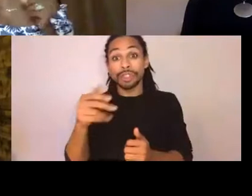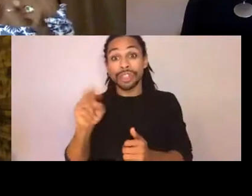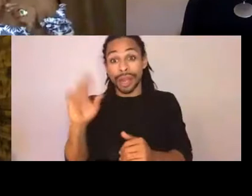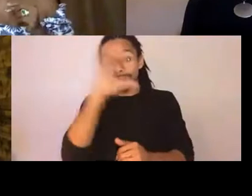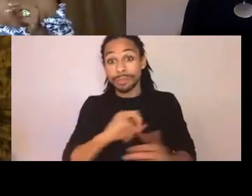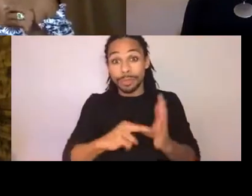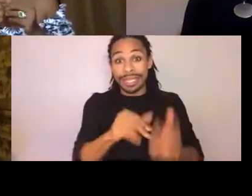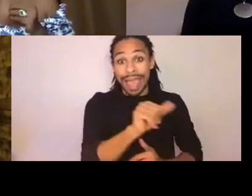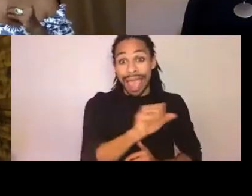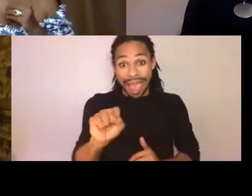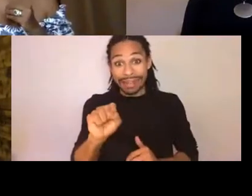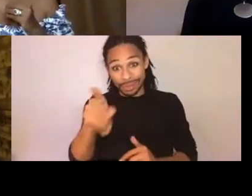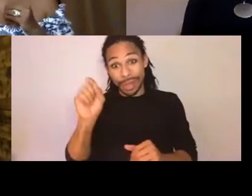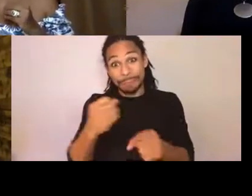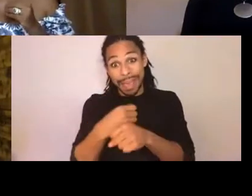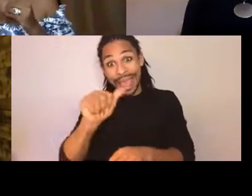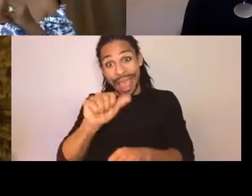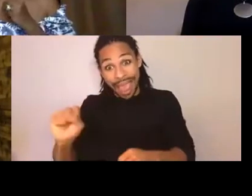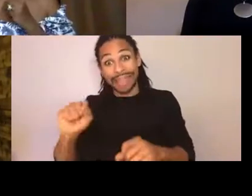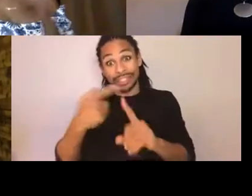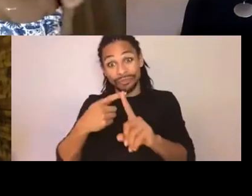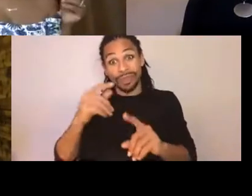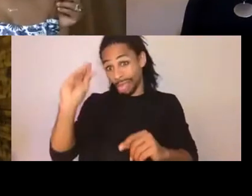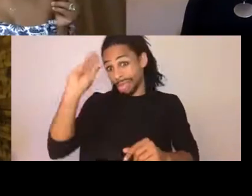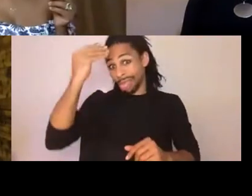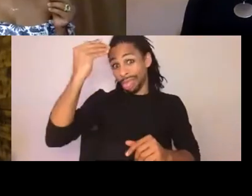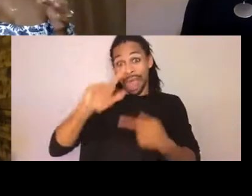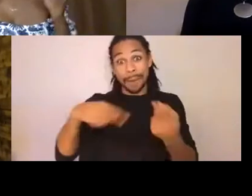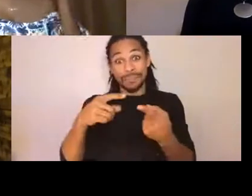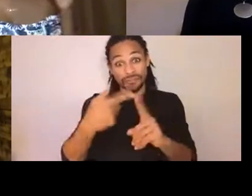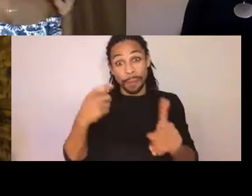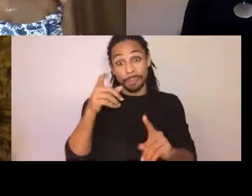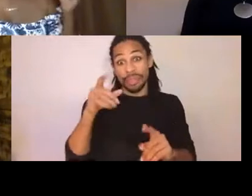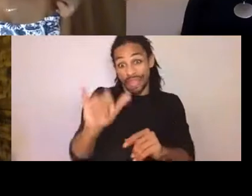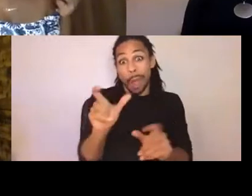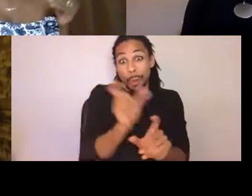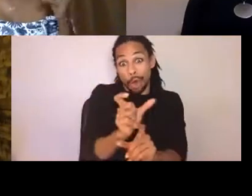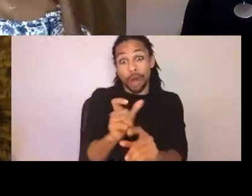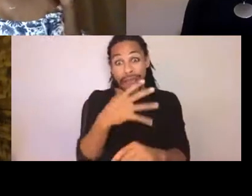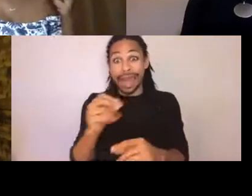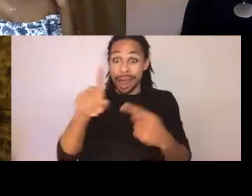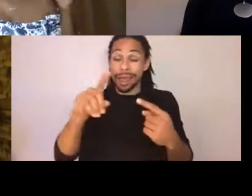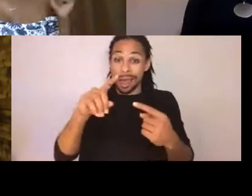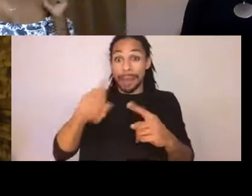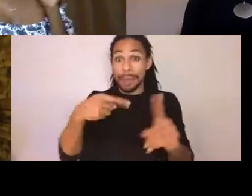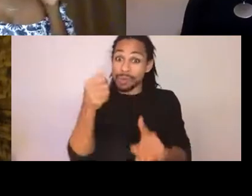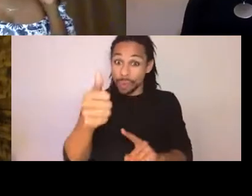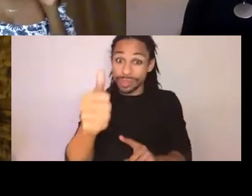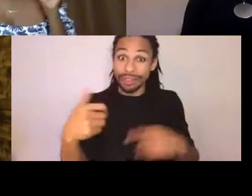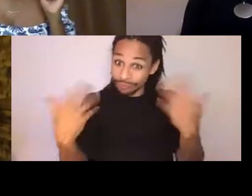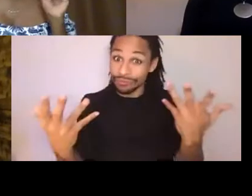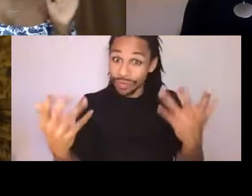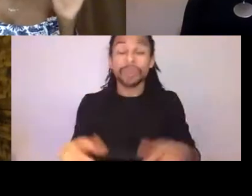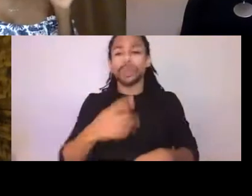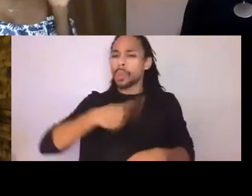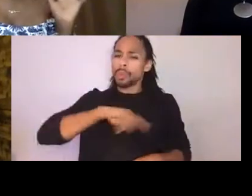happens. And I think it's something that Jafreen was saying, right? Natalia, we're all using the same language, but we